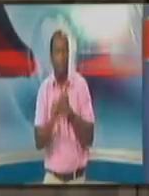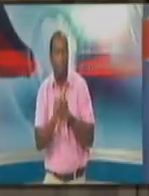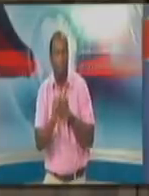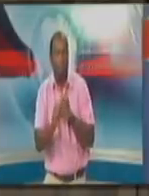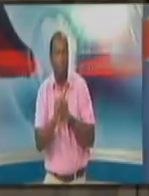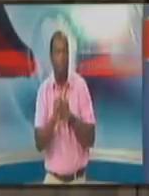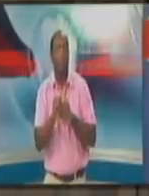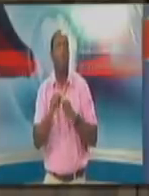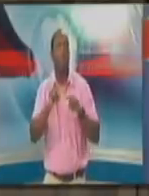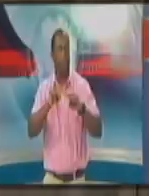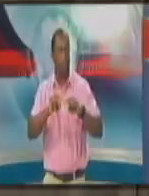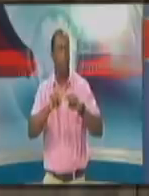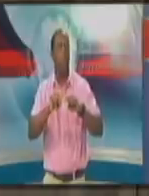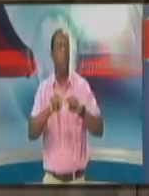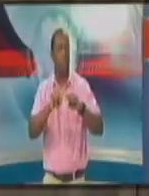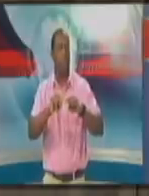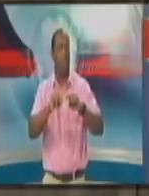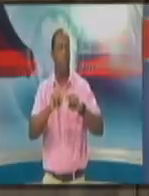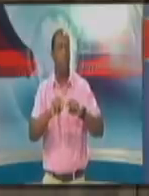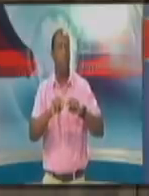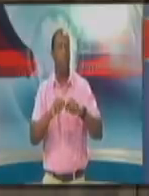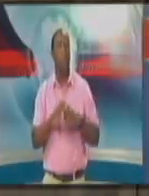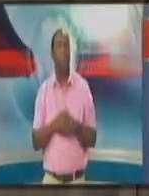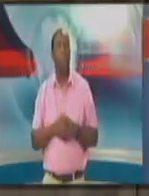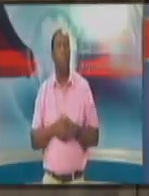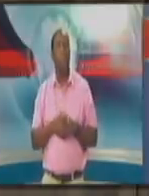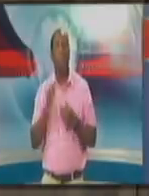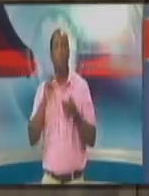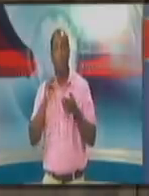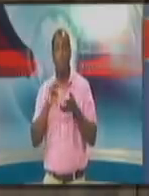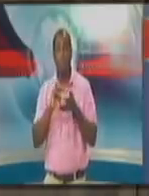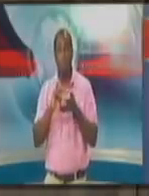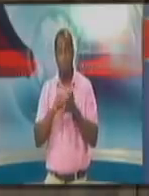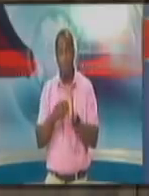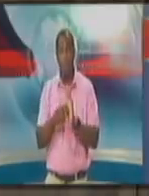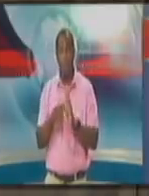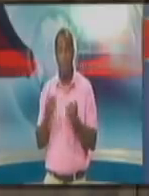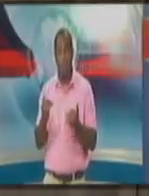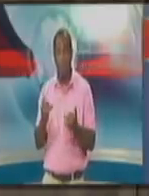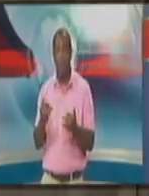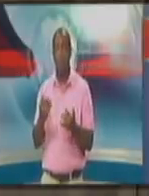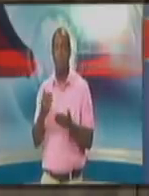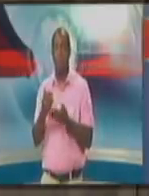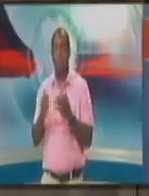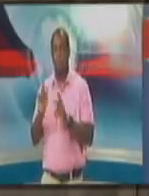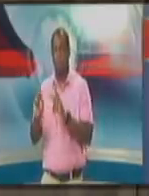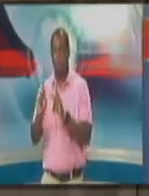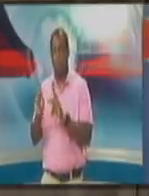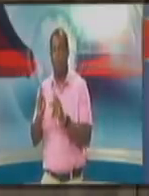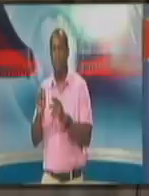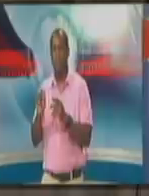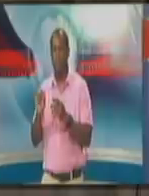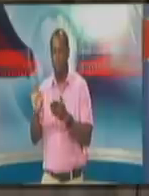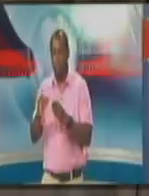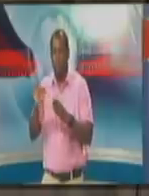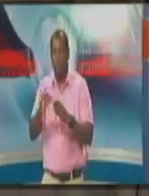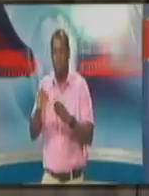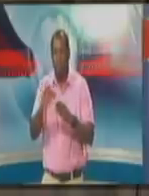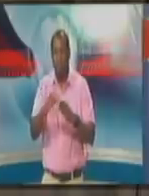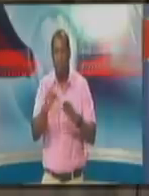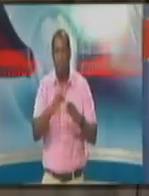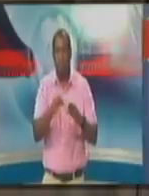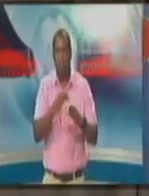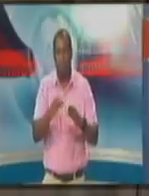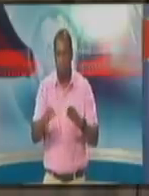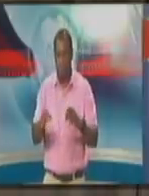sewing within their sewing rooms for members, other members of their staff and even members of the public, to wear the cloth mask as we have been recommending for the